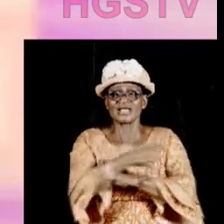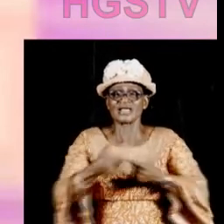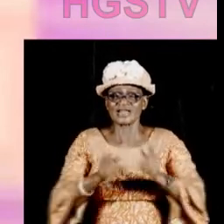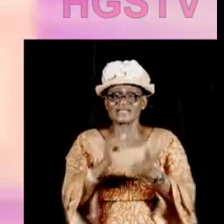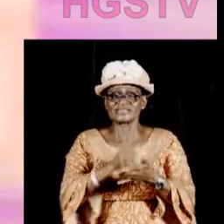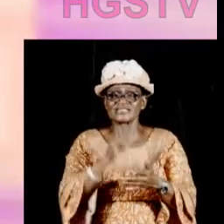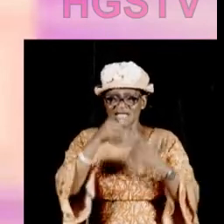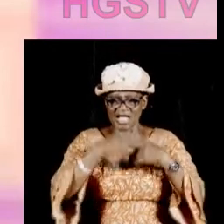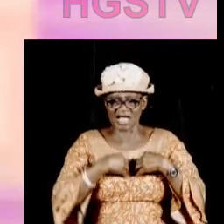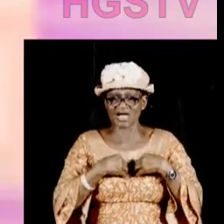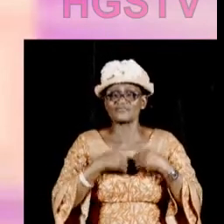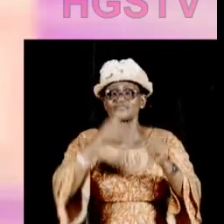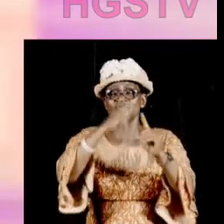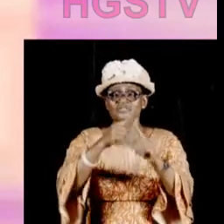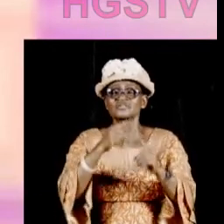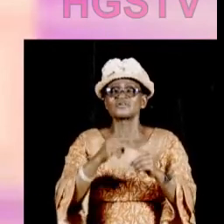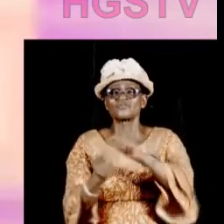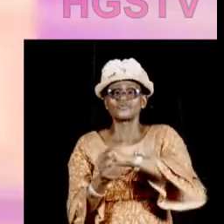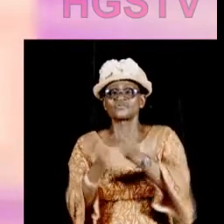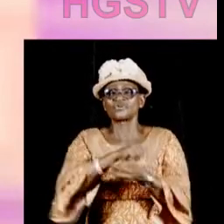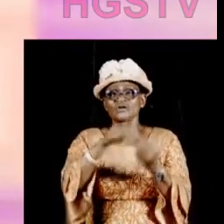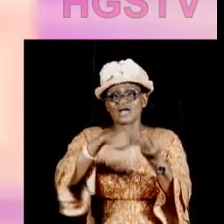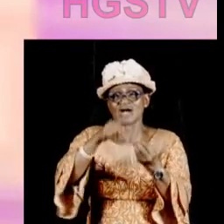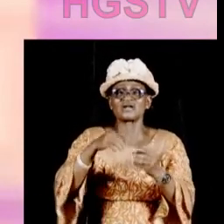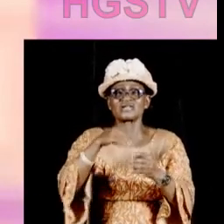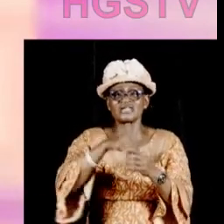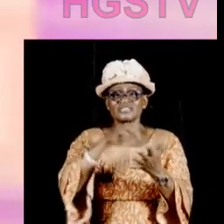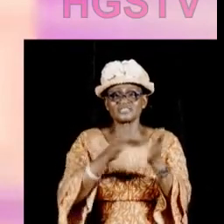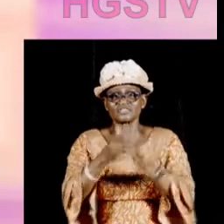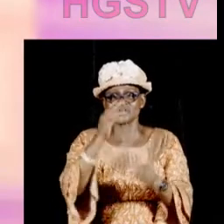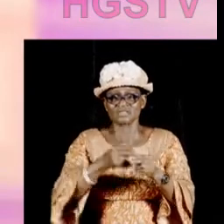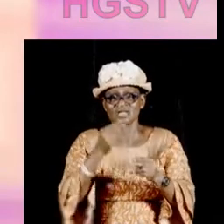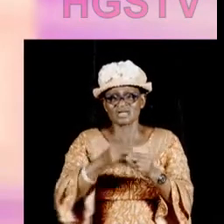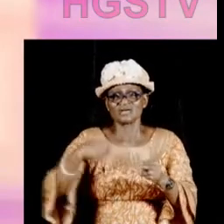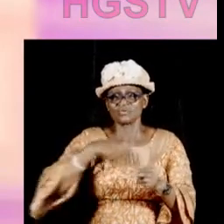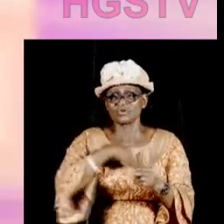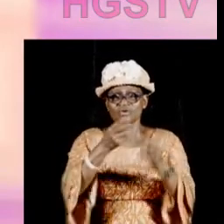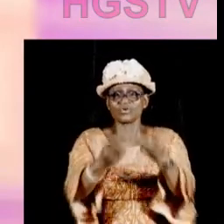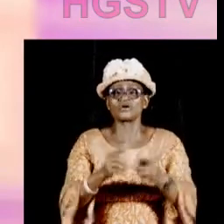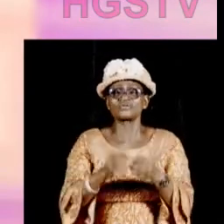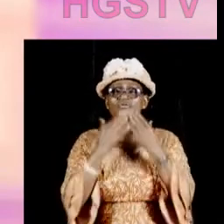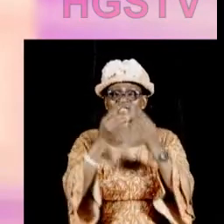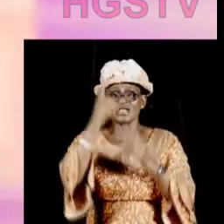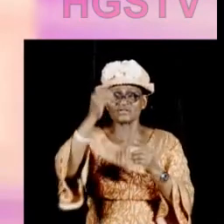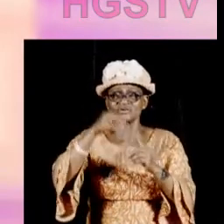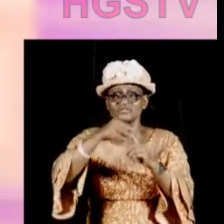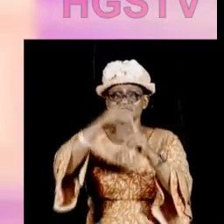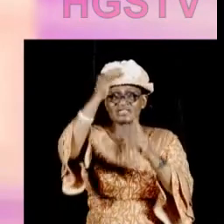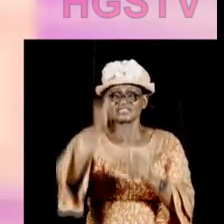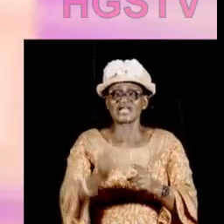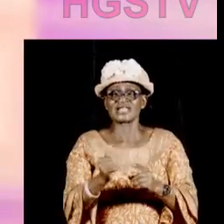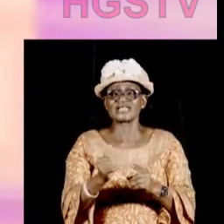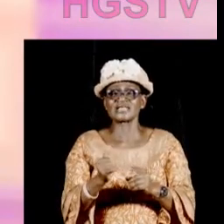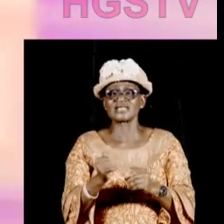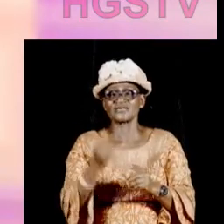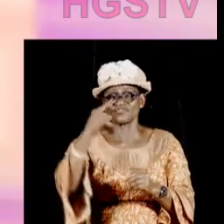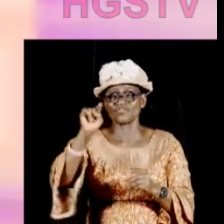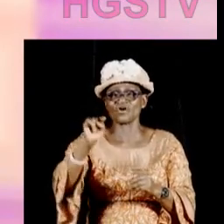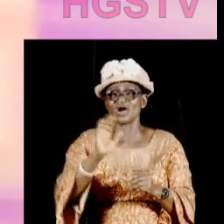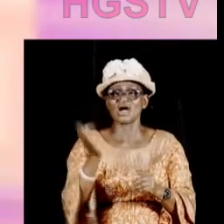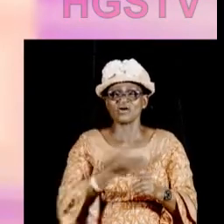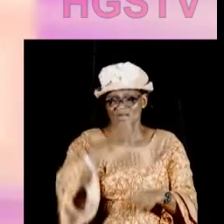have a positive turnaround in Jesus' name. Amen. Want to thank you specially for our